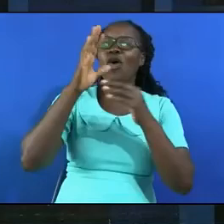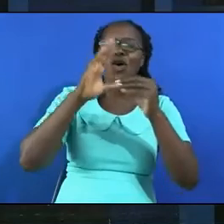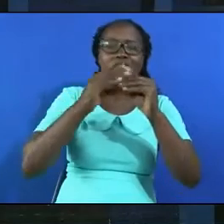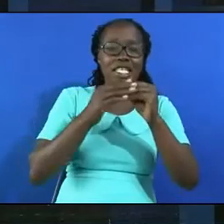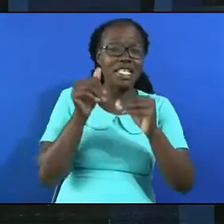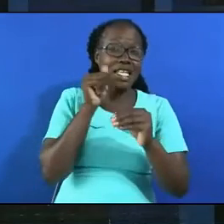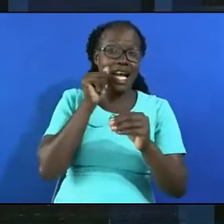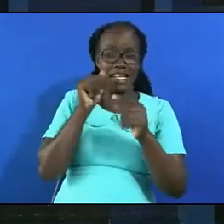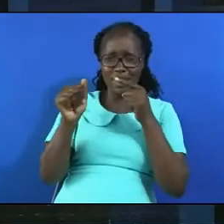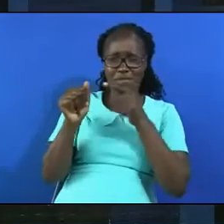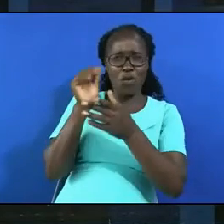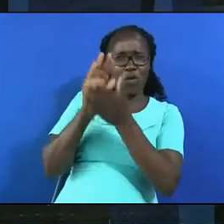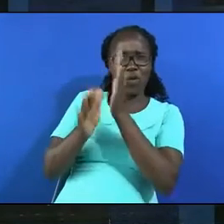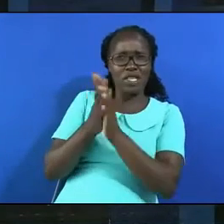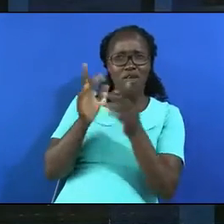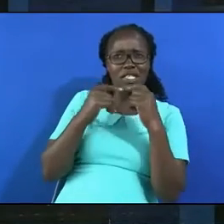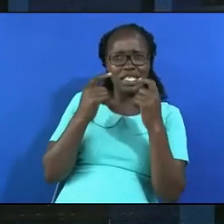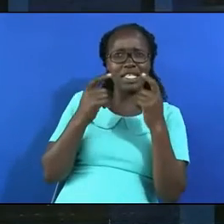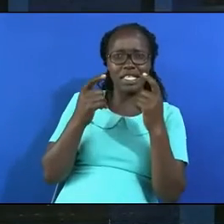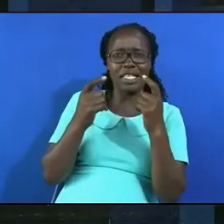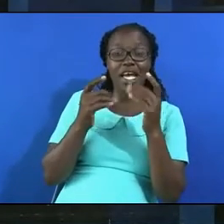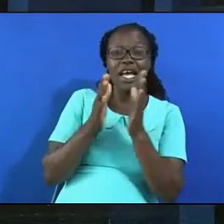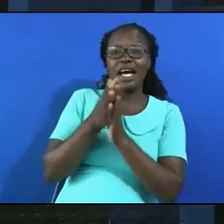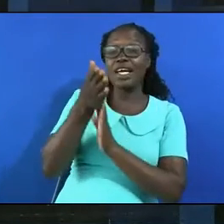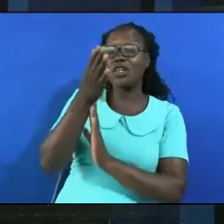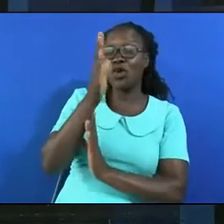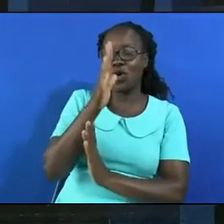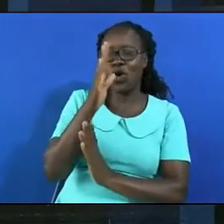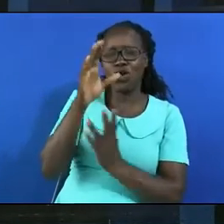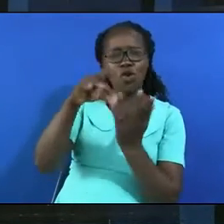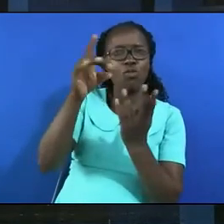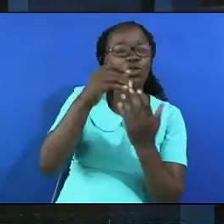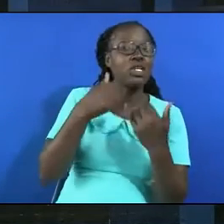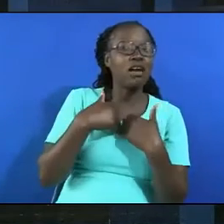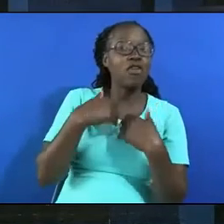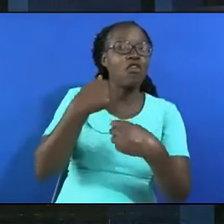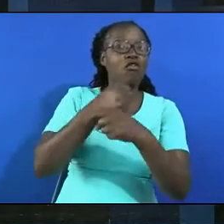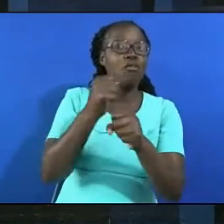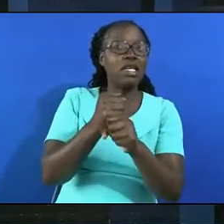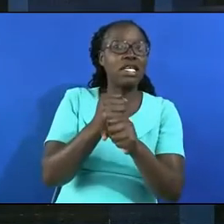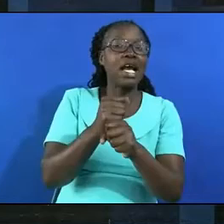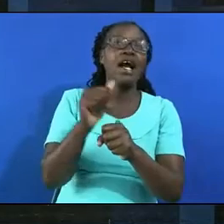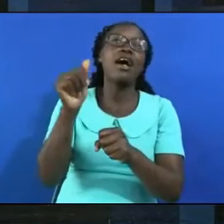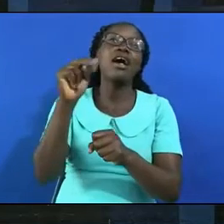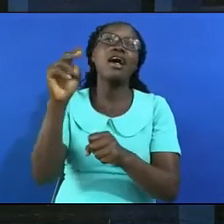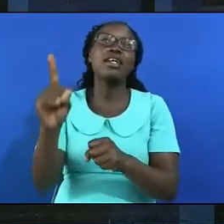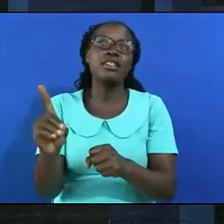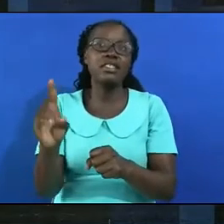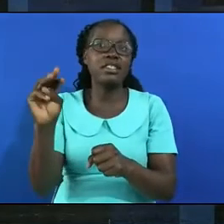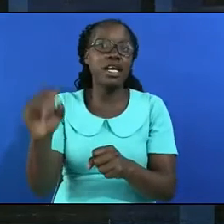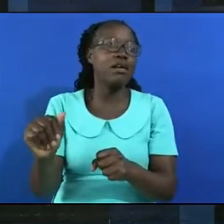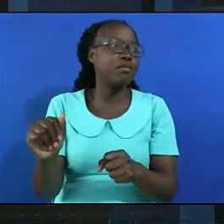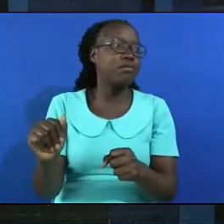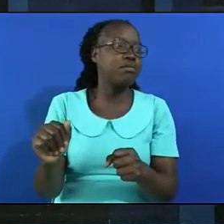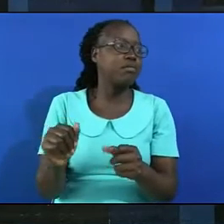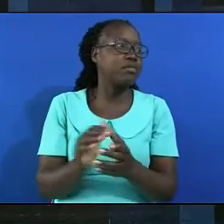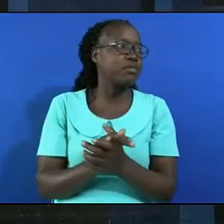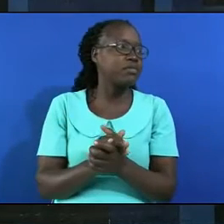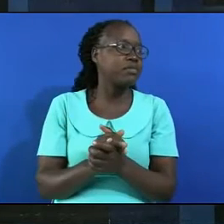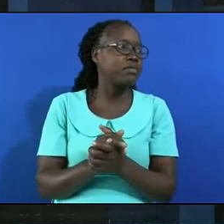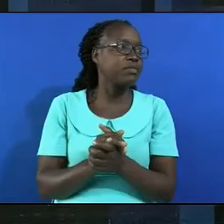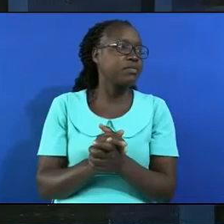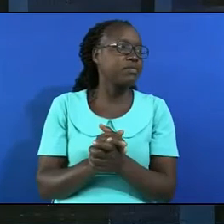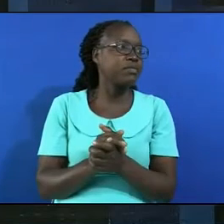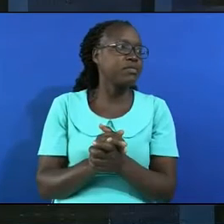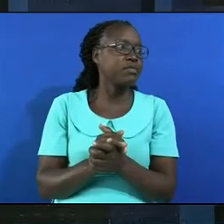created Adam without sin. And God had the option of making Adam. Okay, before I breathe into you,